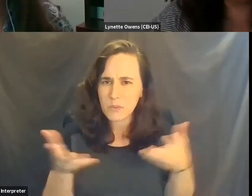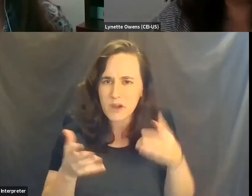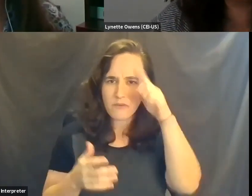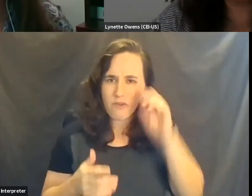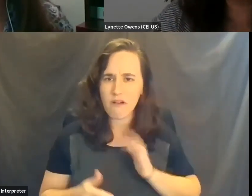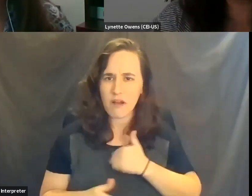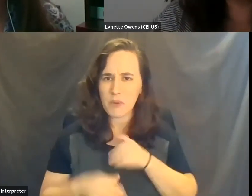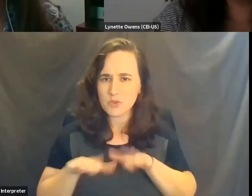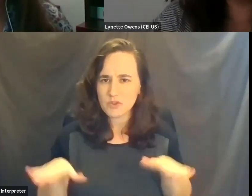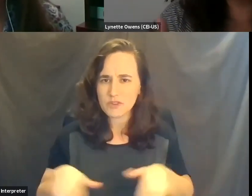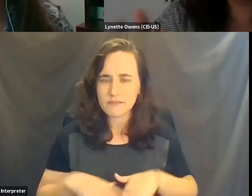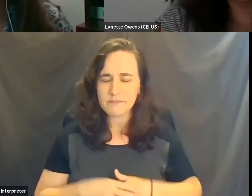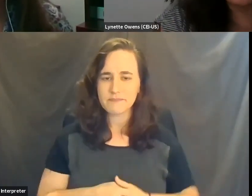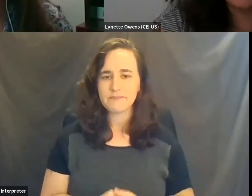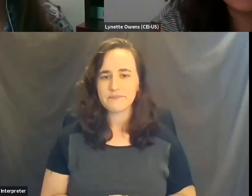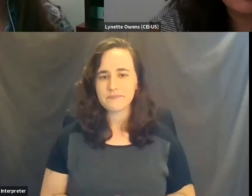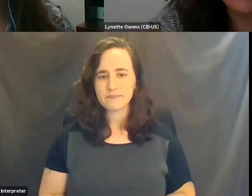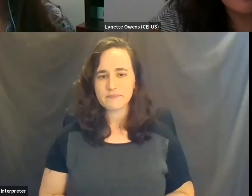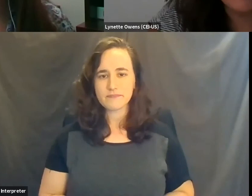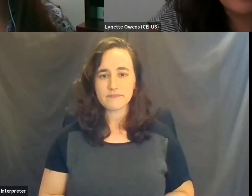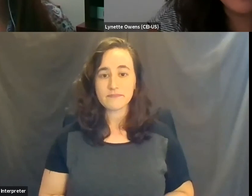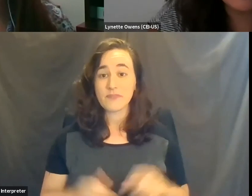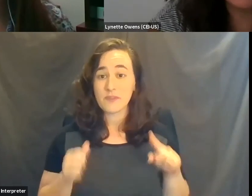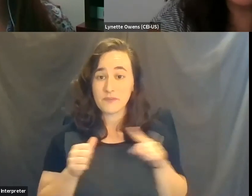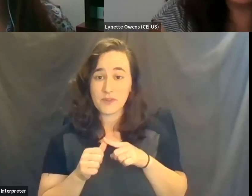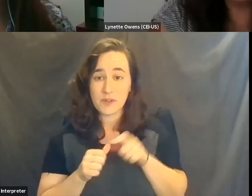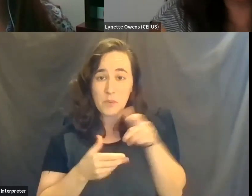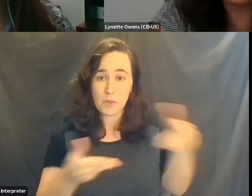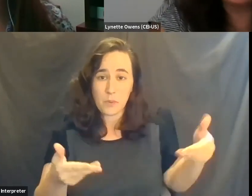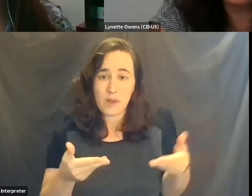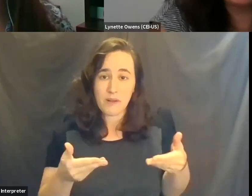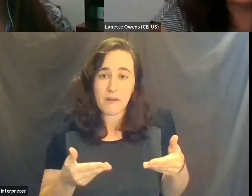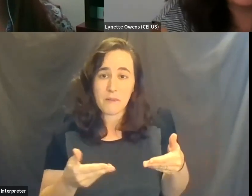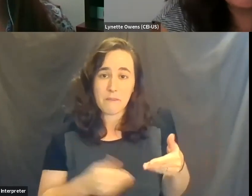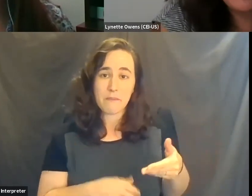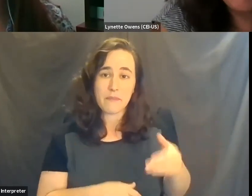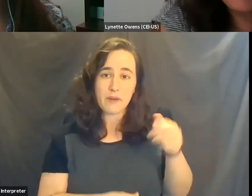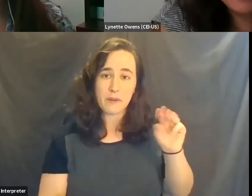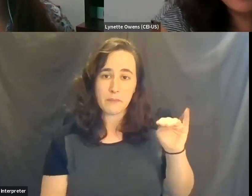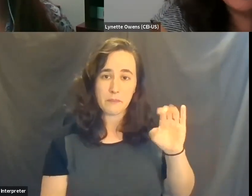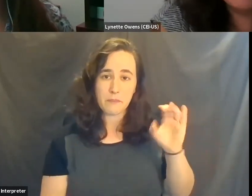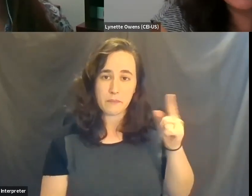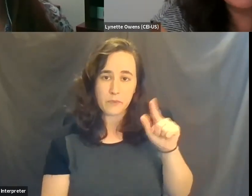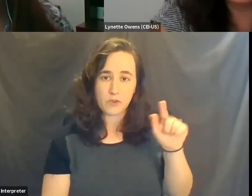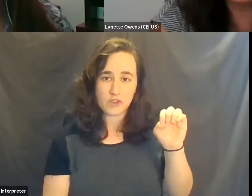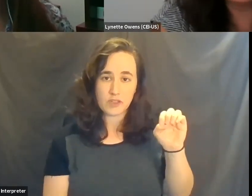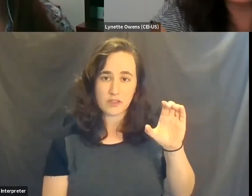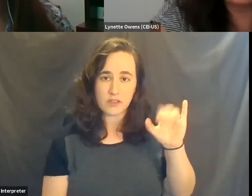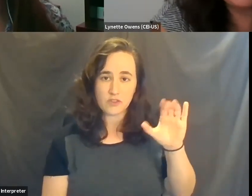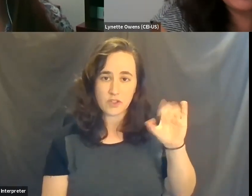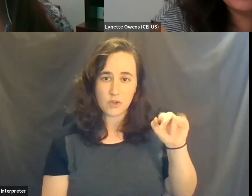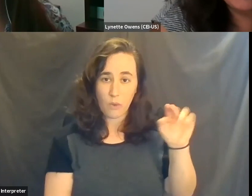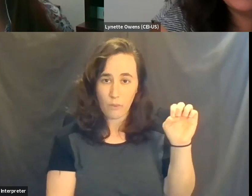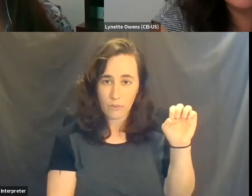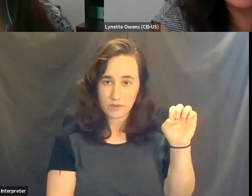I'd like to first, before we get started, welcome our guest, Michelle Ciccone. Michelle is